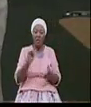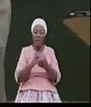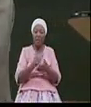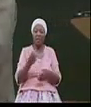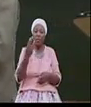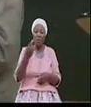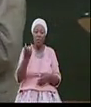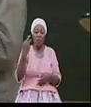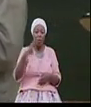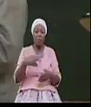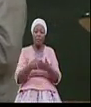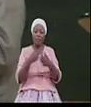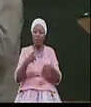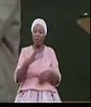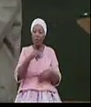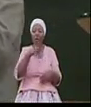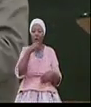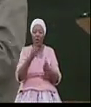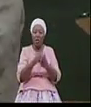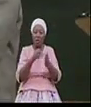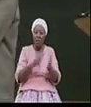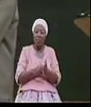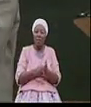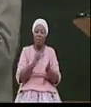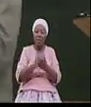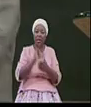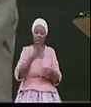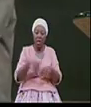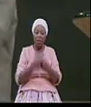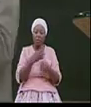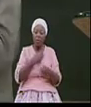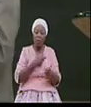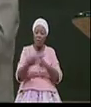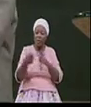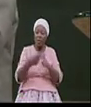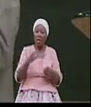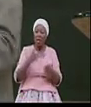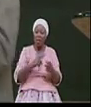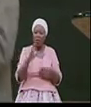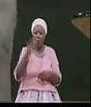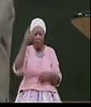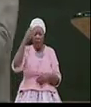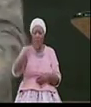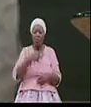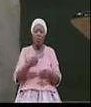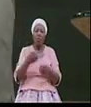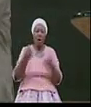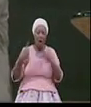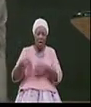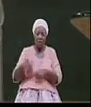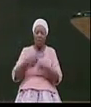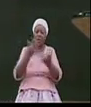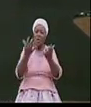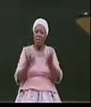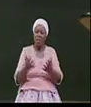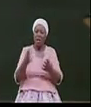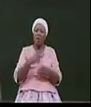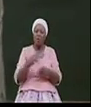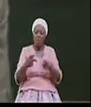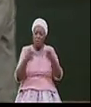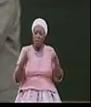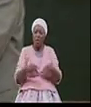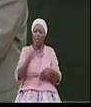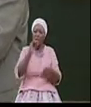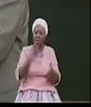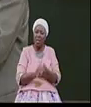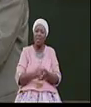old covenant. That's how they were persecuted. So your mind, your heart, your desire, your disposition is that